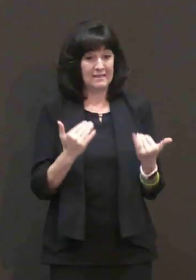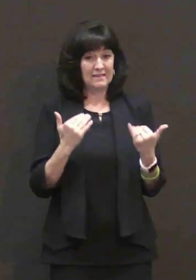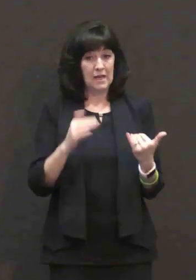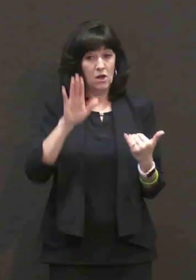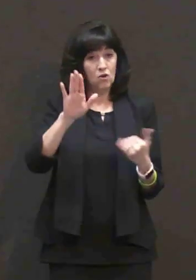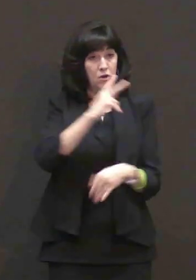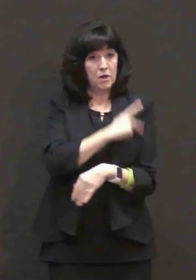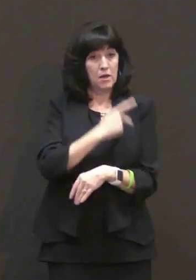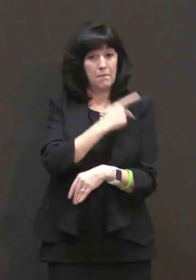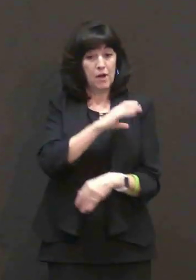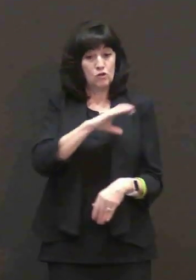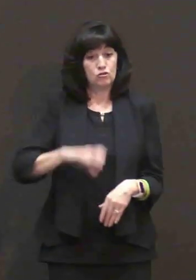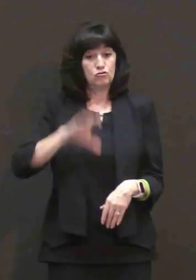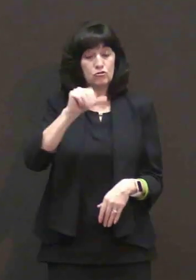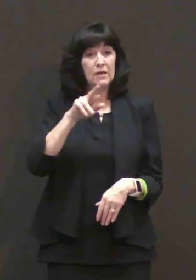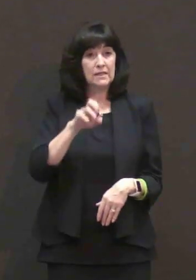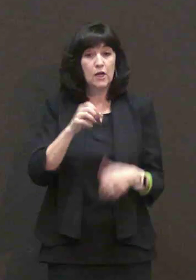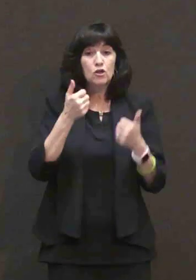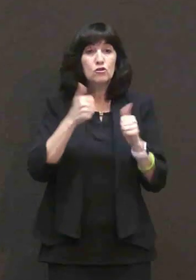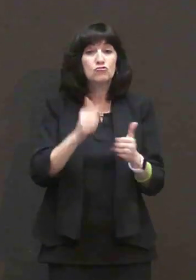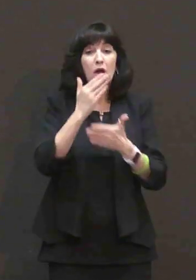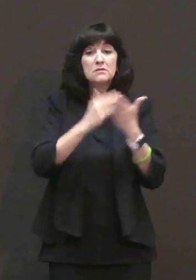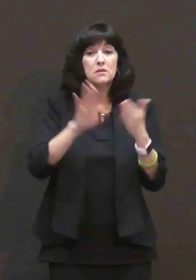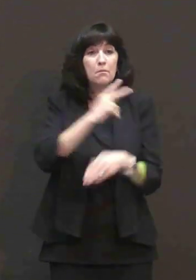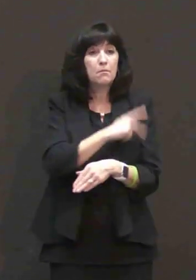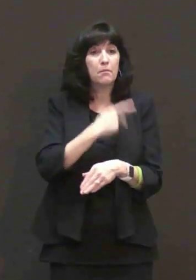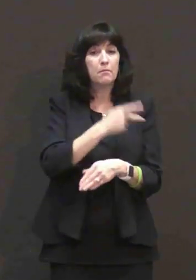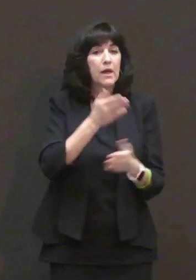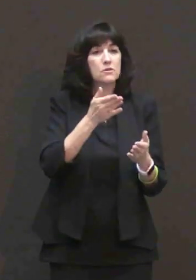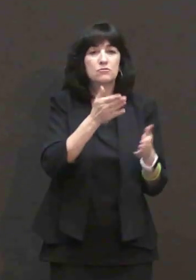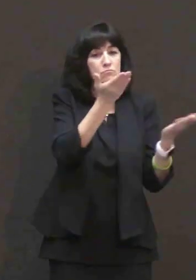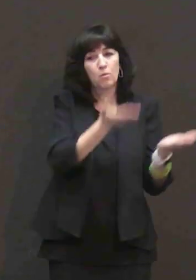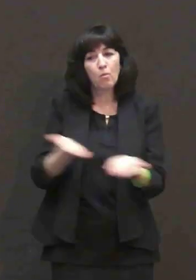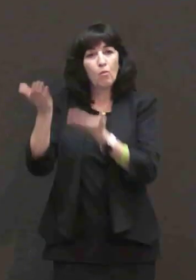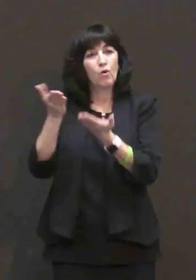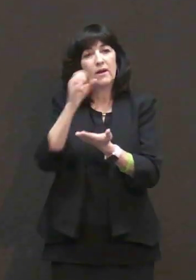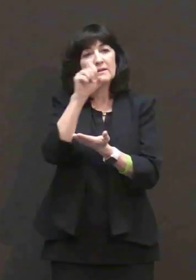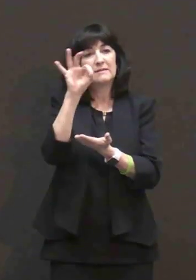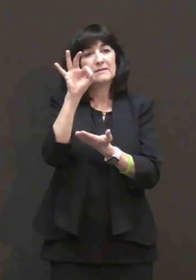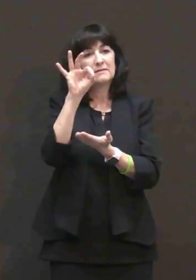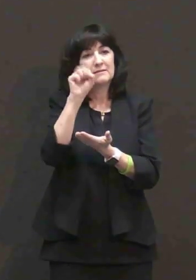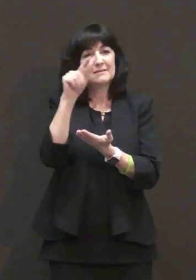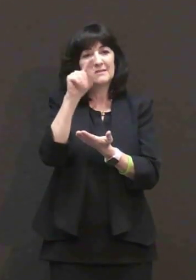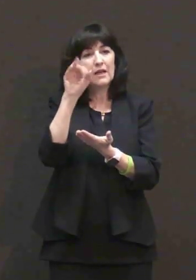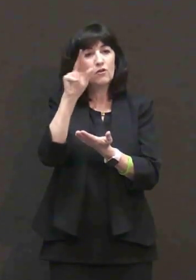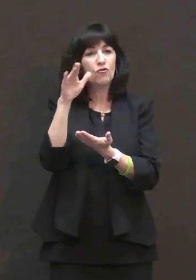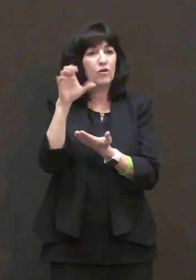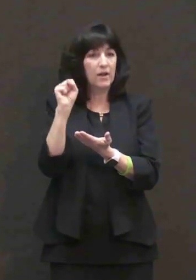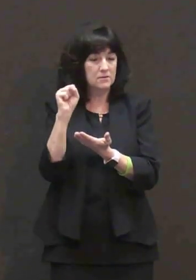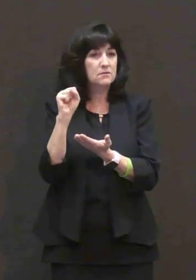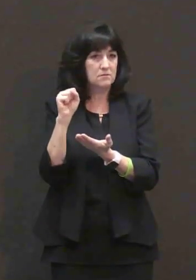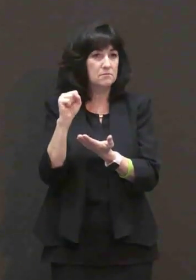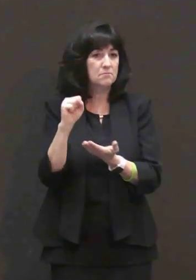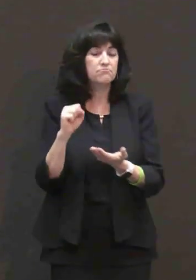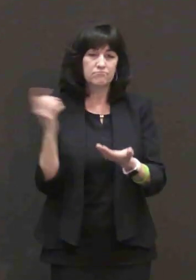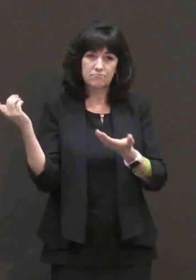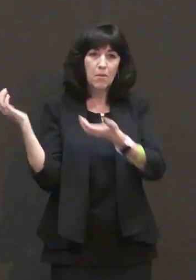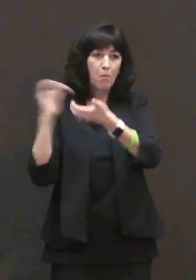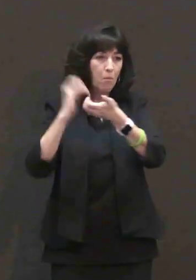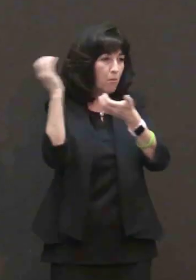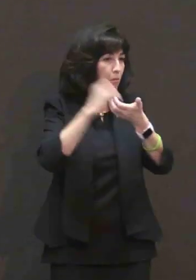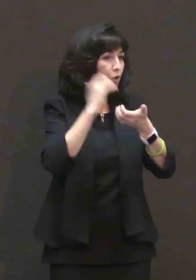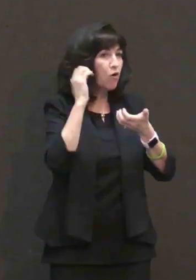over to St. Francis before we fill up new more. So the hospitals are, they're doing 80% of the lift here. We're just helping them make the partnerships and help them